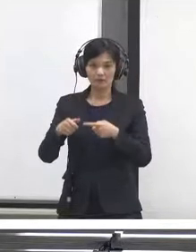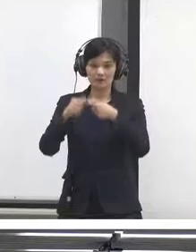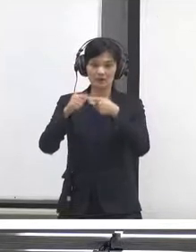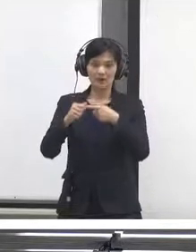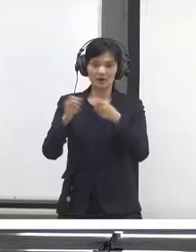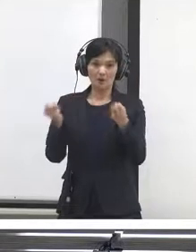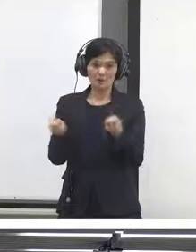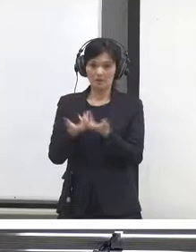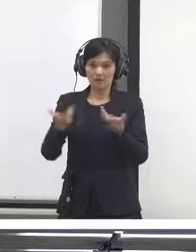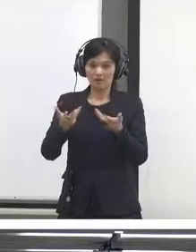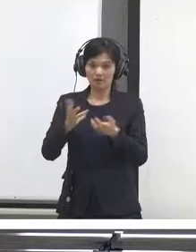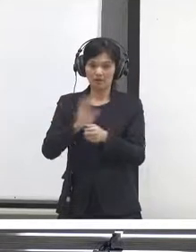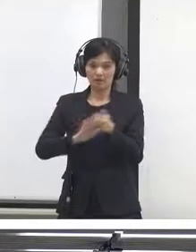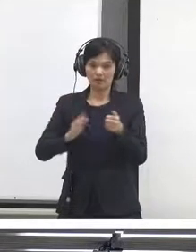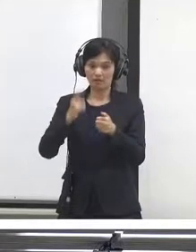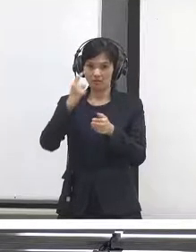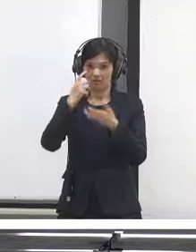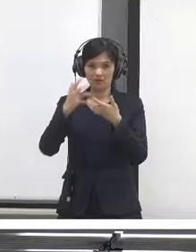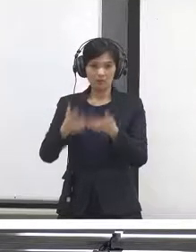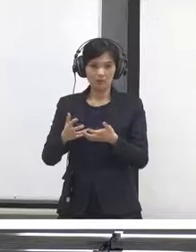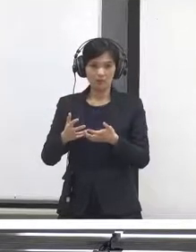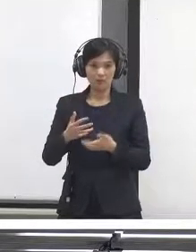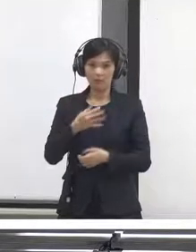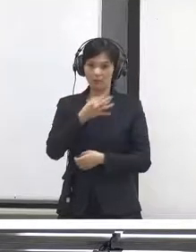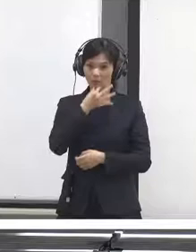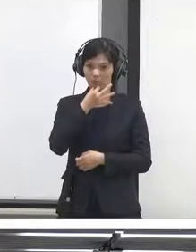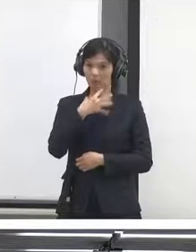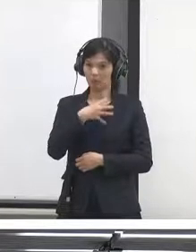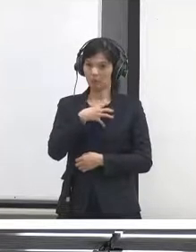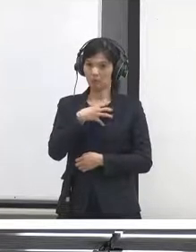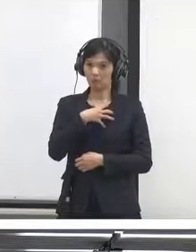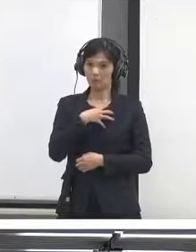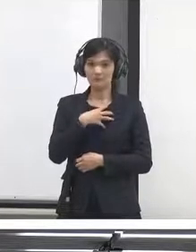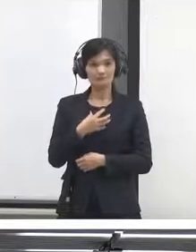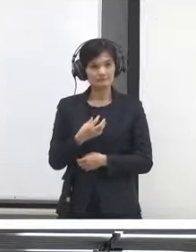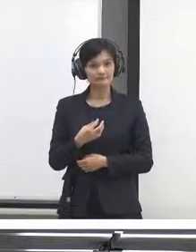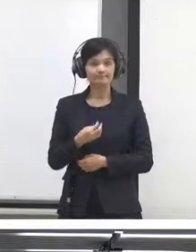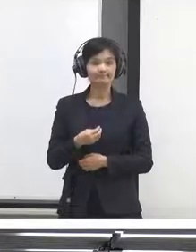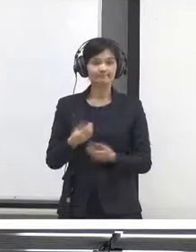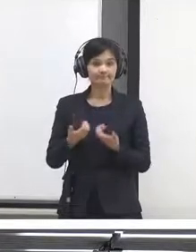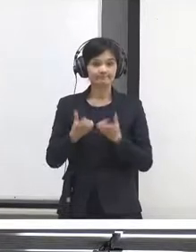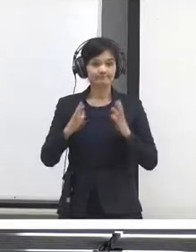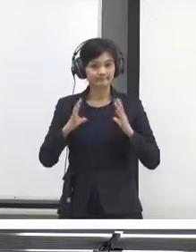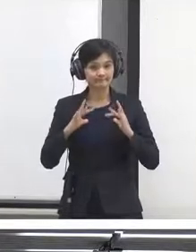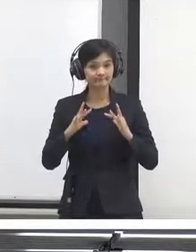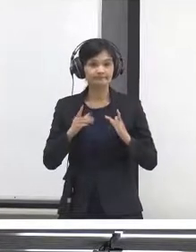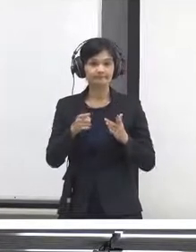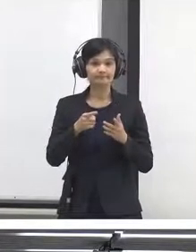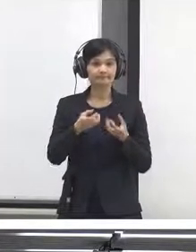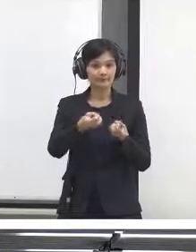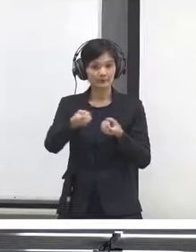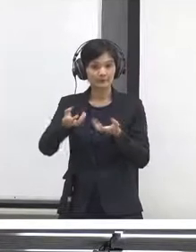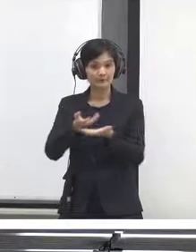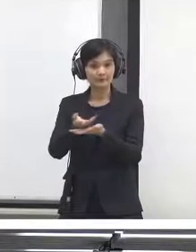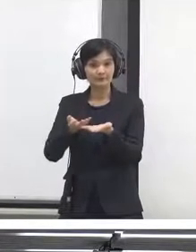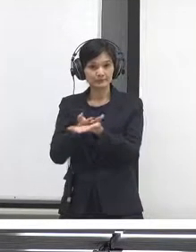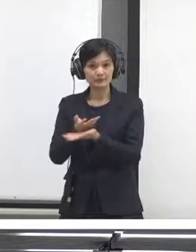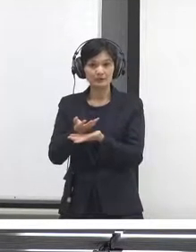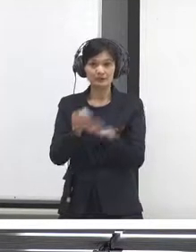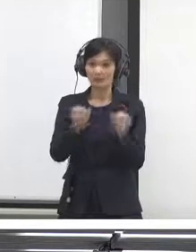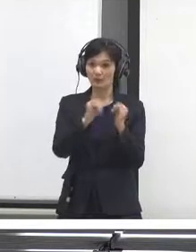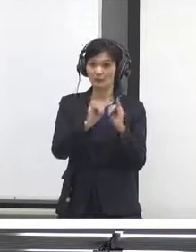sudden, some people started sharing their favorite female musician's song on GovZero Herstory